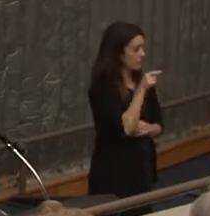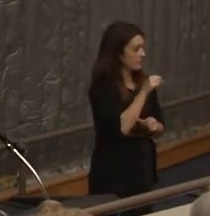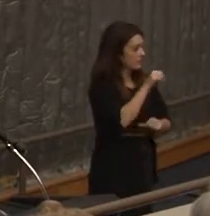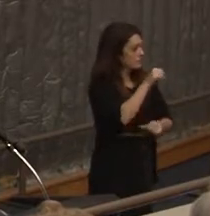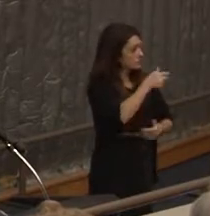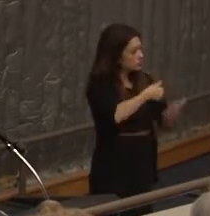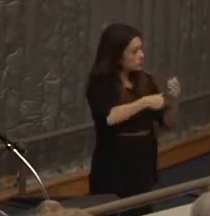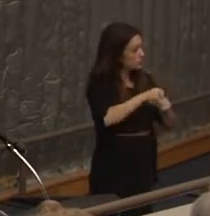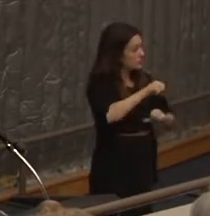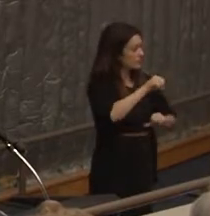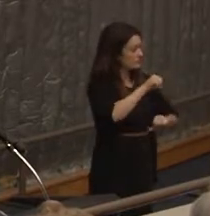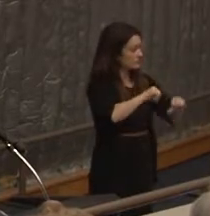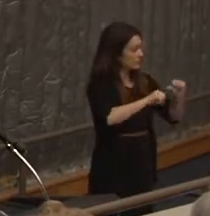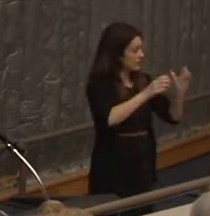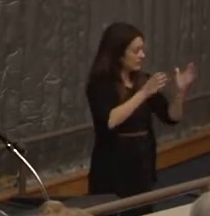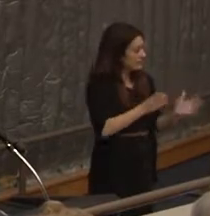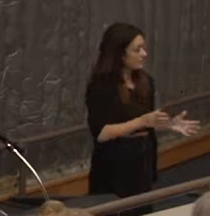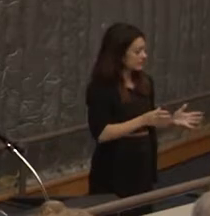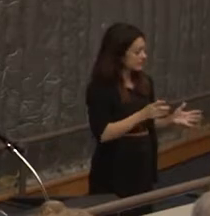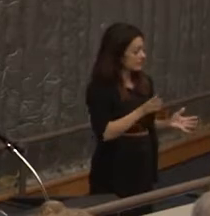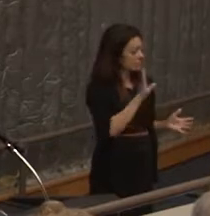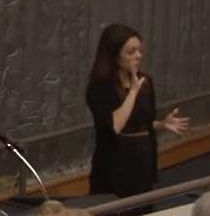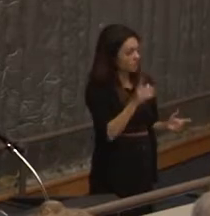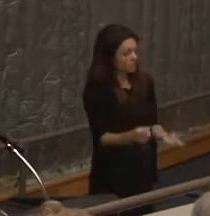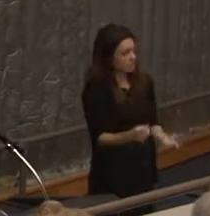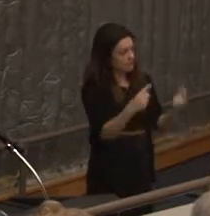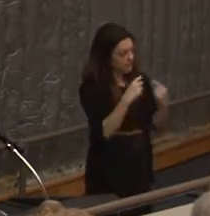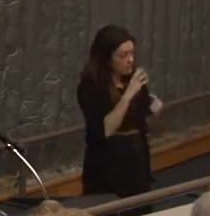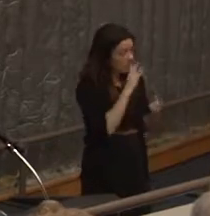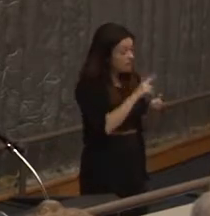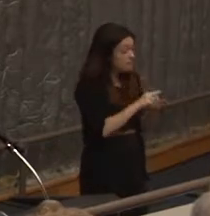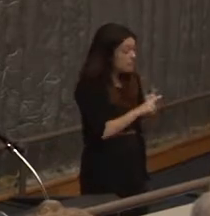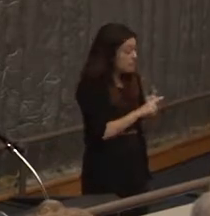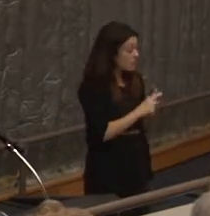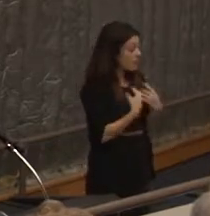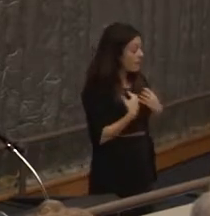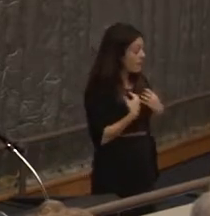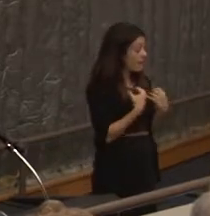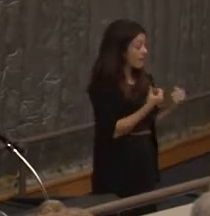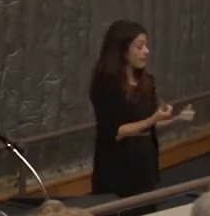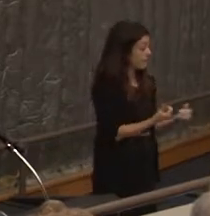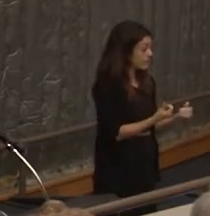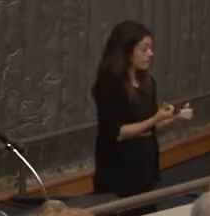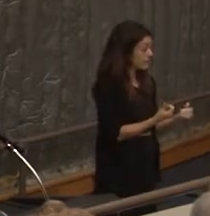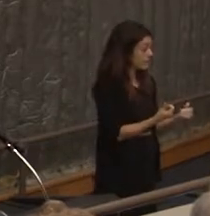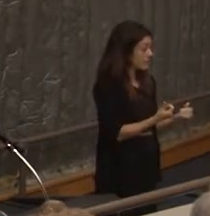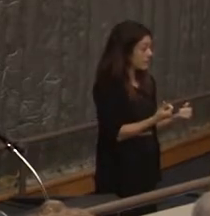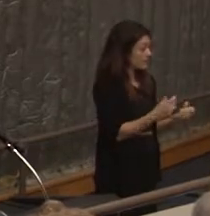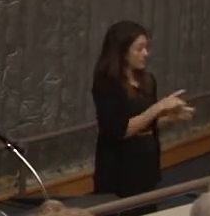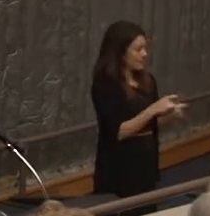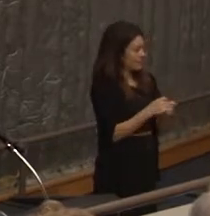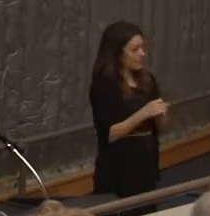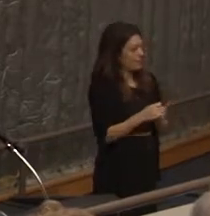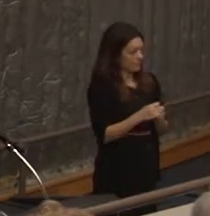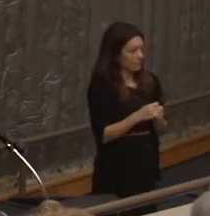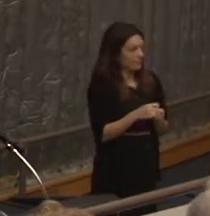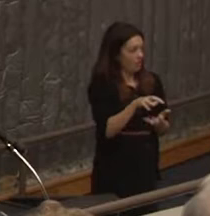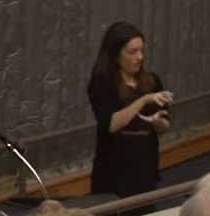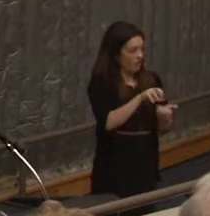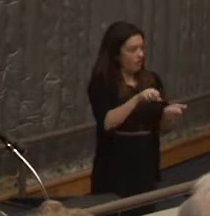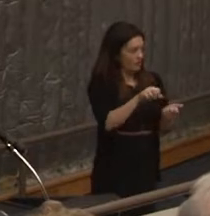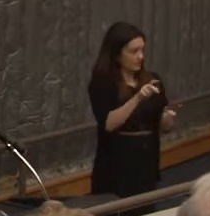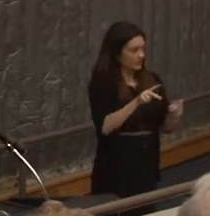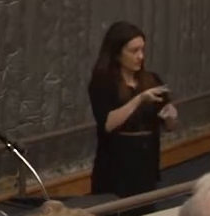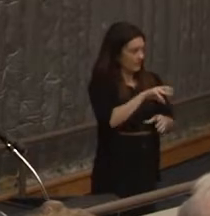Science Dean, she's going to be talking about health people in the Holocaust. Contributors of the